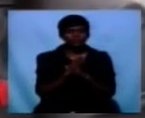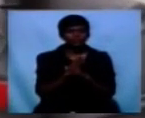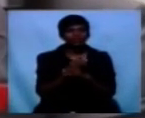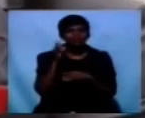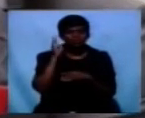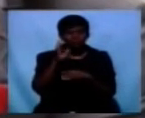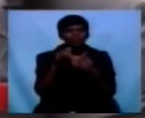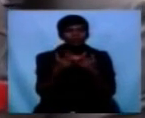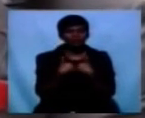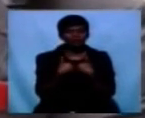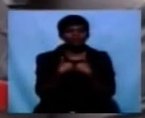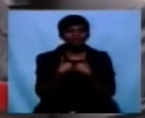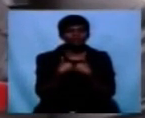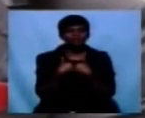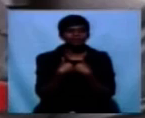be meeting